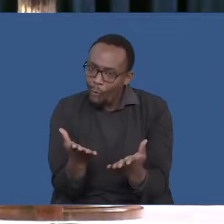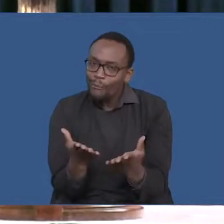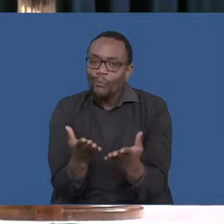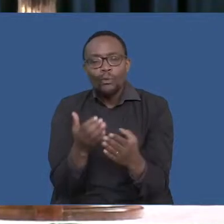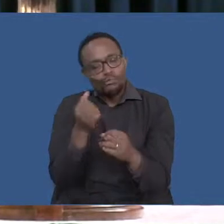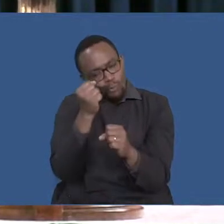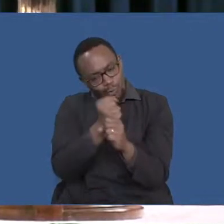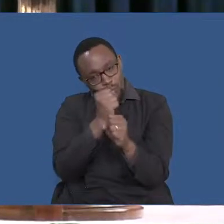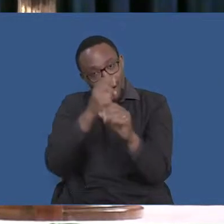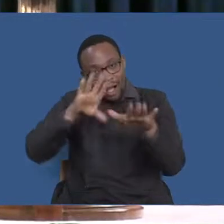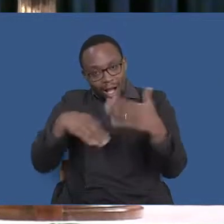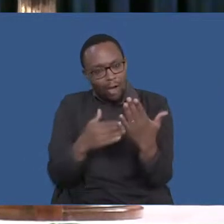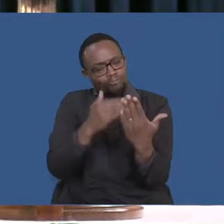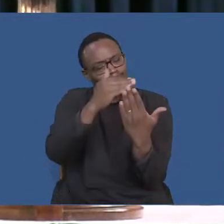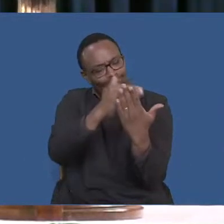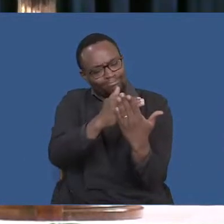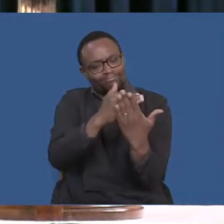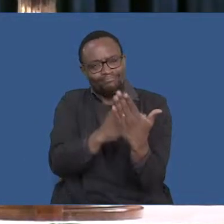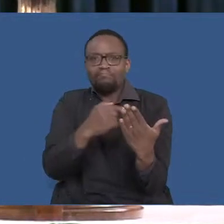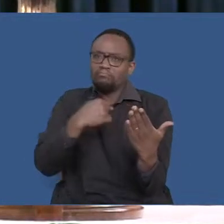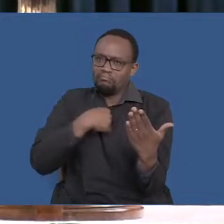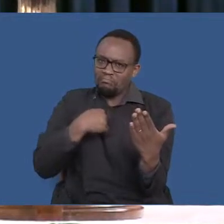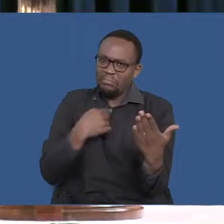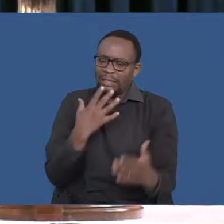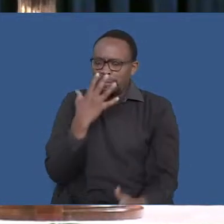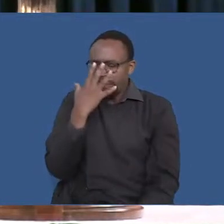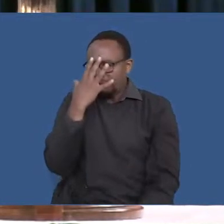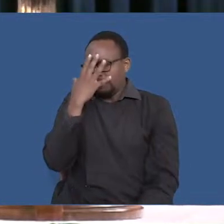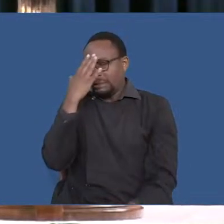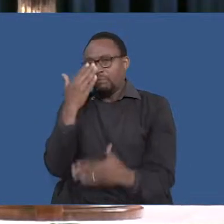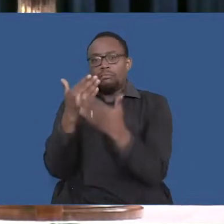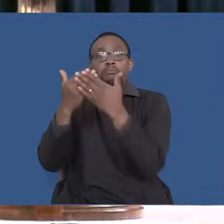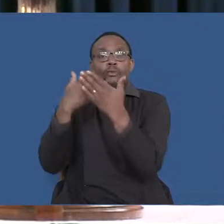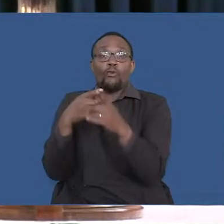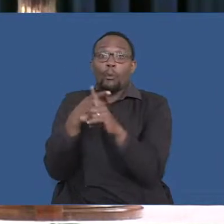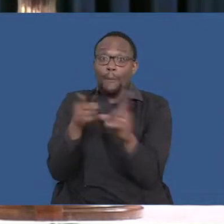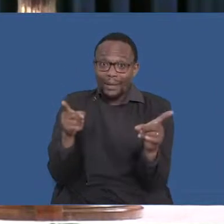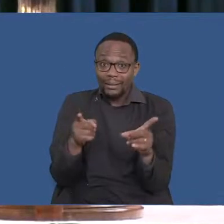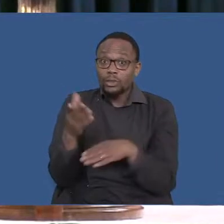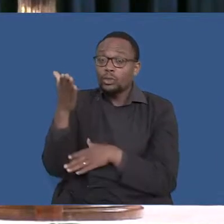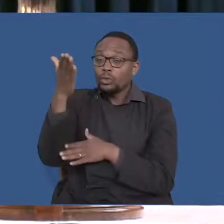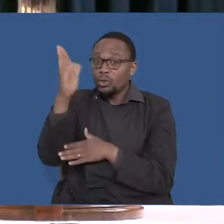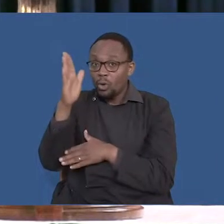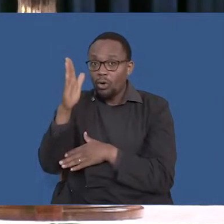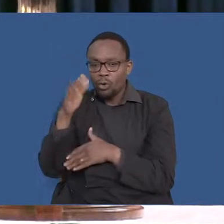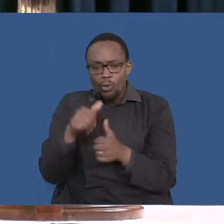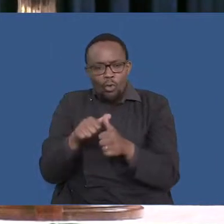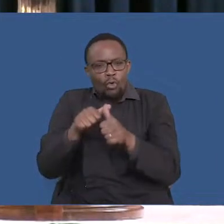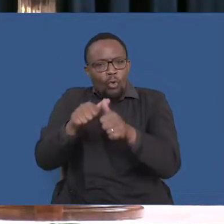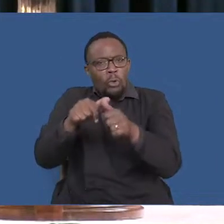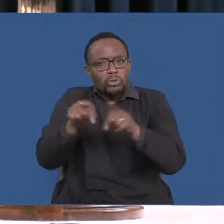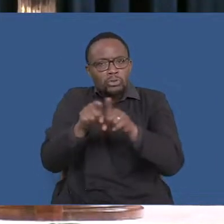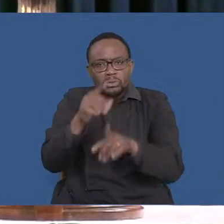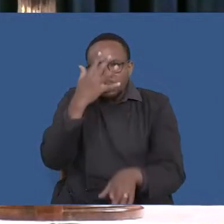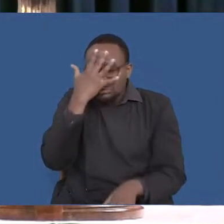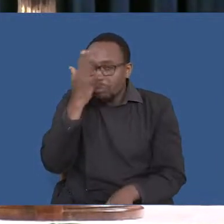hey, I was actually embarrassed in Ai, but you know, God will not allow his people to be